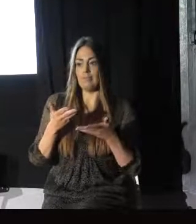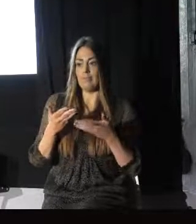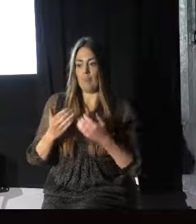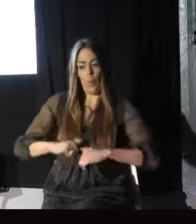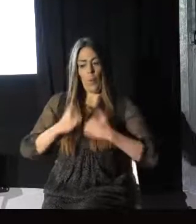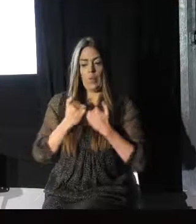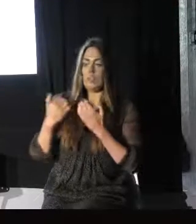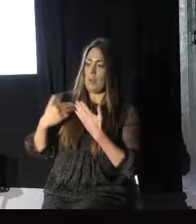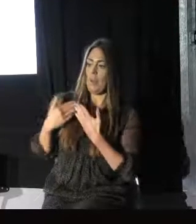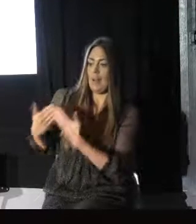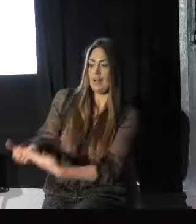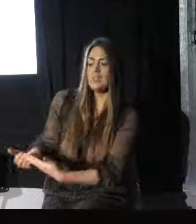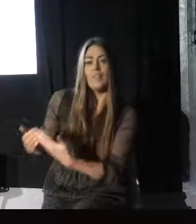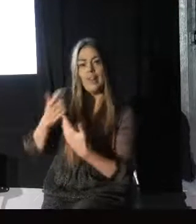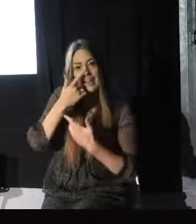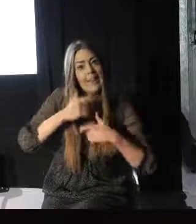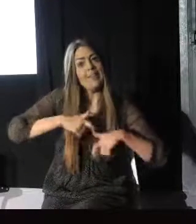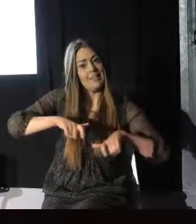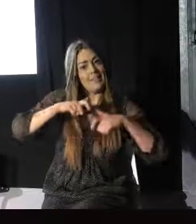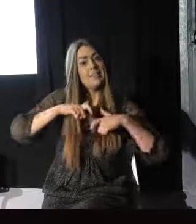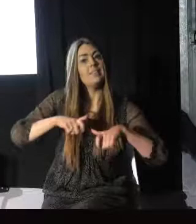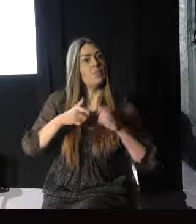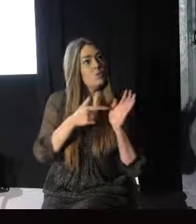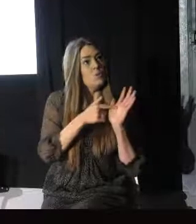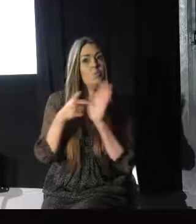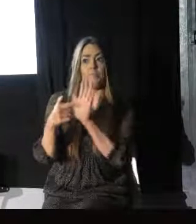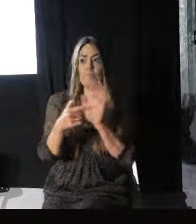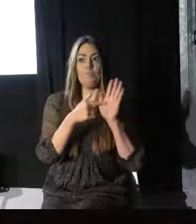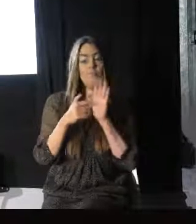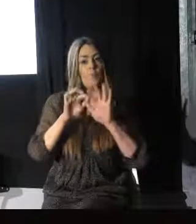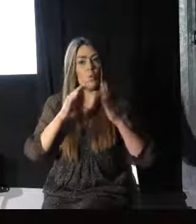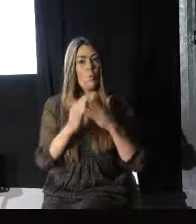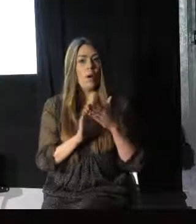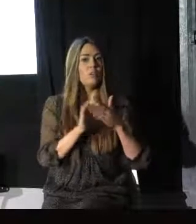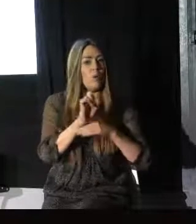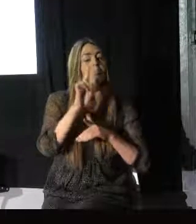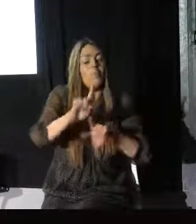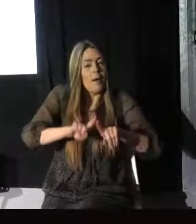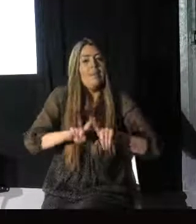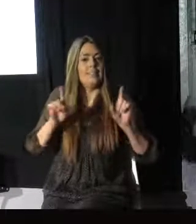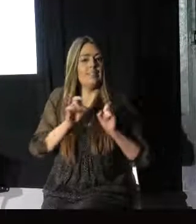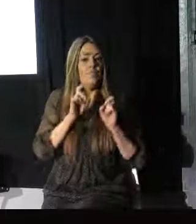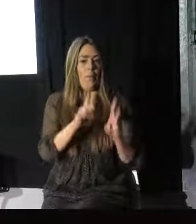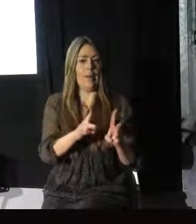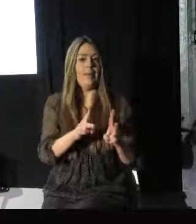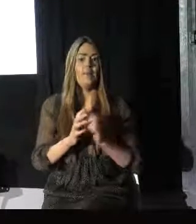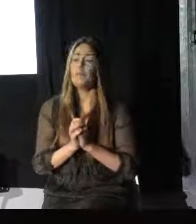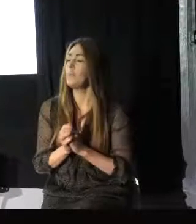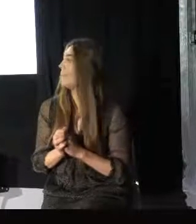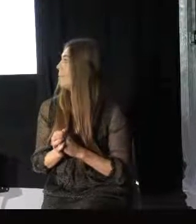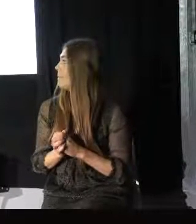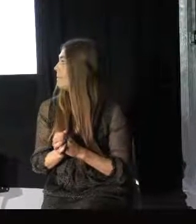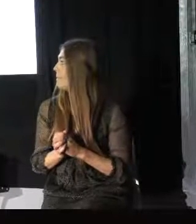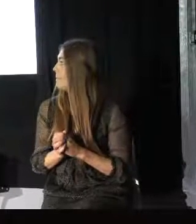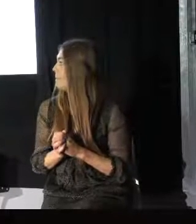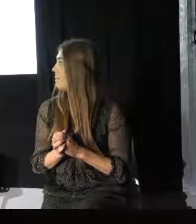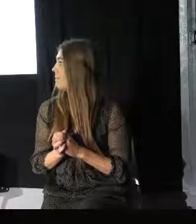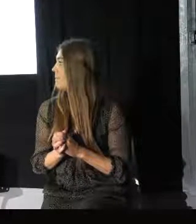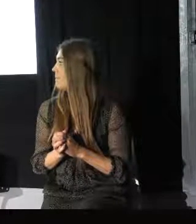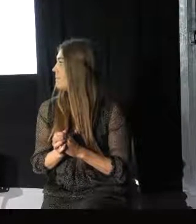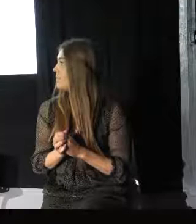course, continue to exhibit world culture, just on a very different basis. So